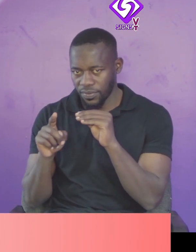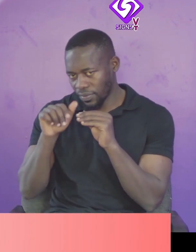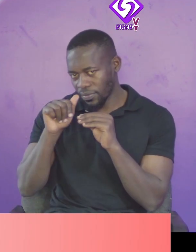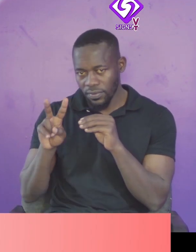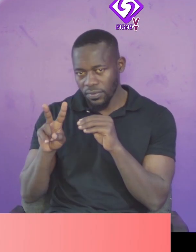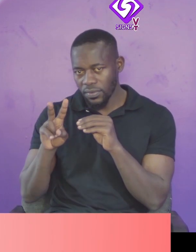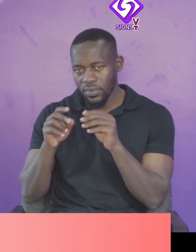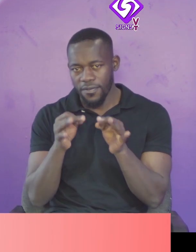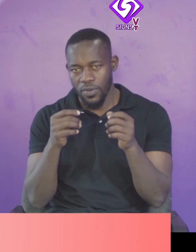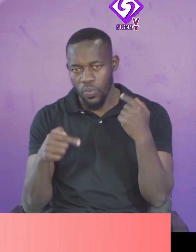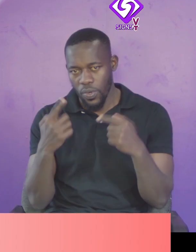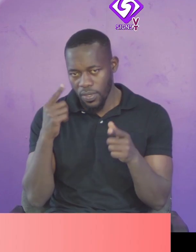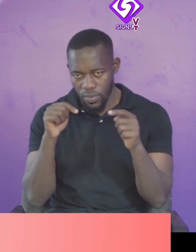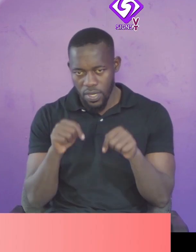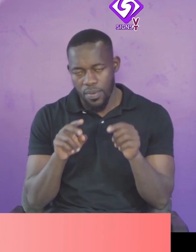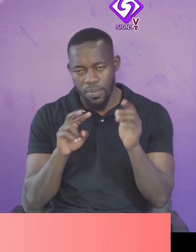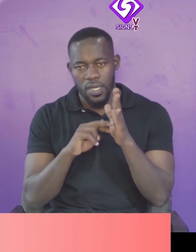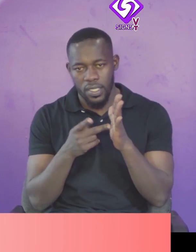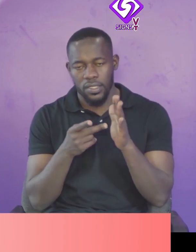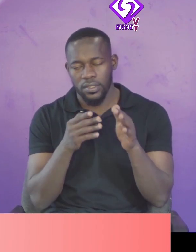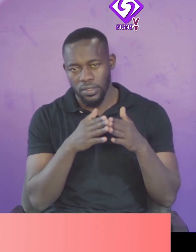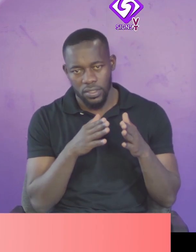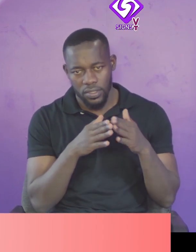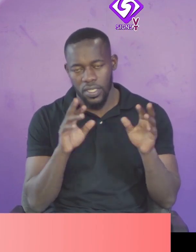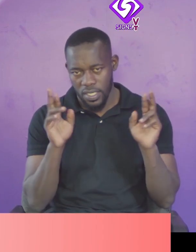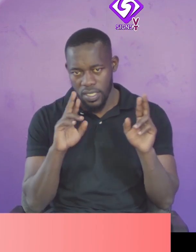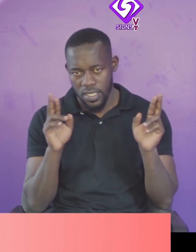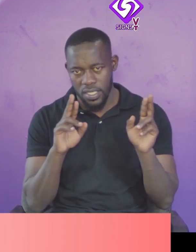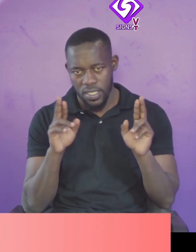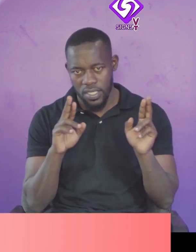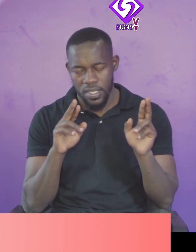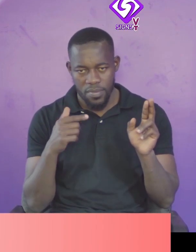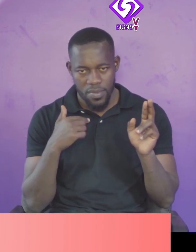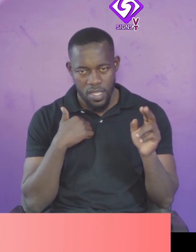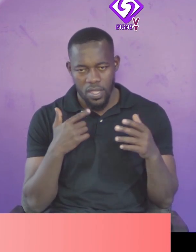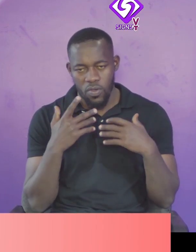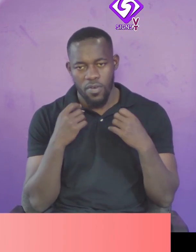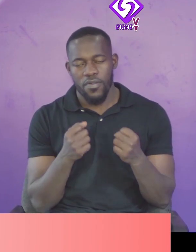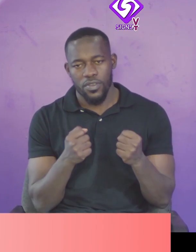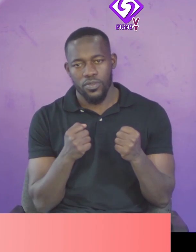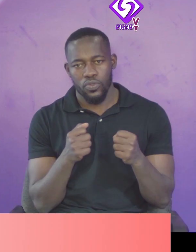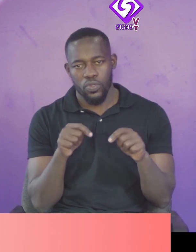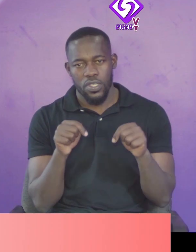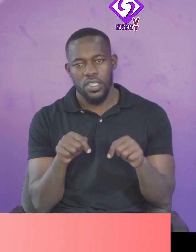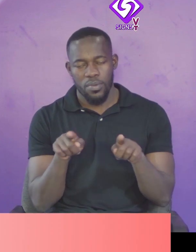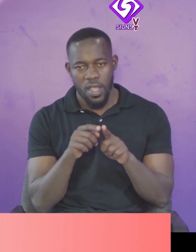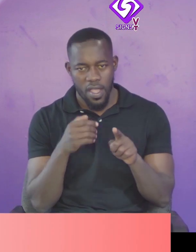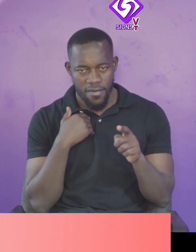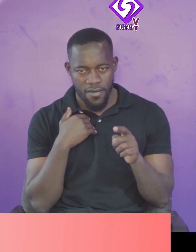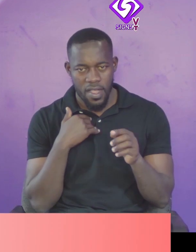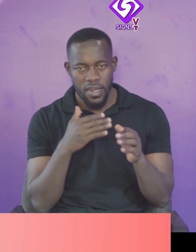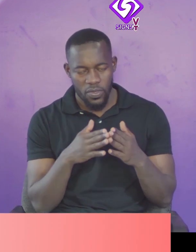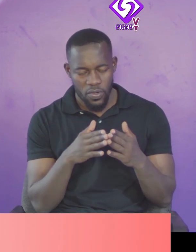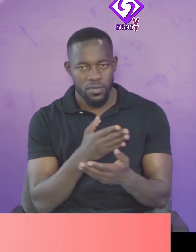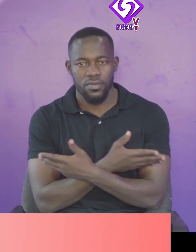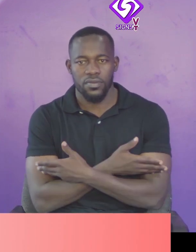we are ready. We as Arsenal fans, you know, I'm confident even today I'm putting on an Arsenal shirt. So